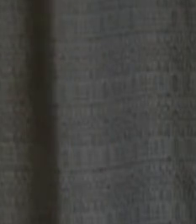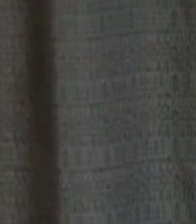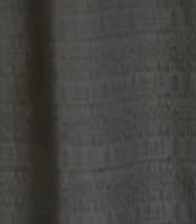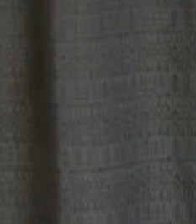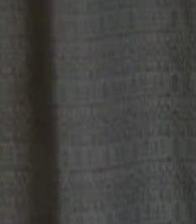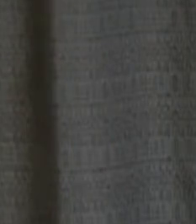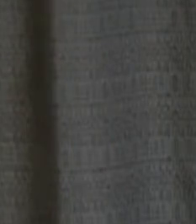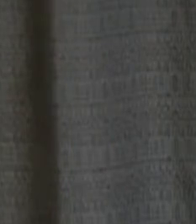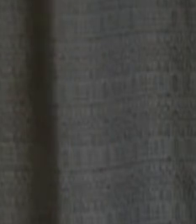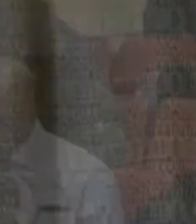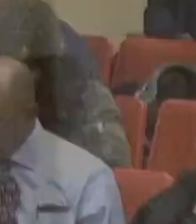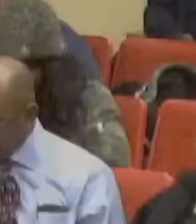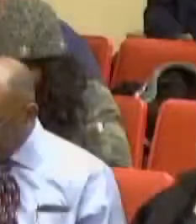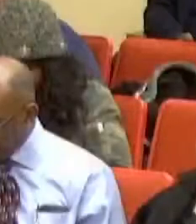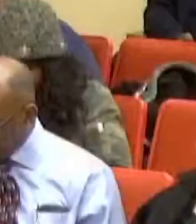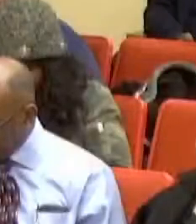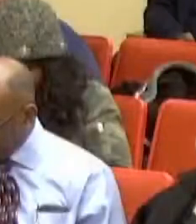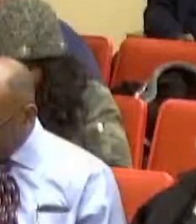Thank you.